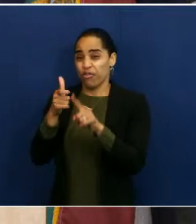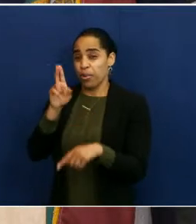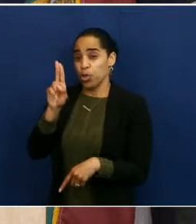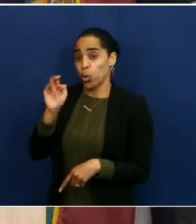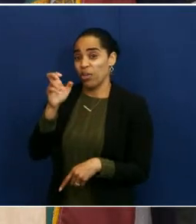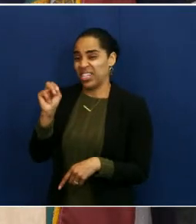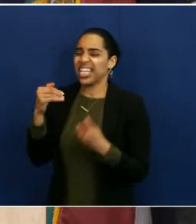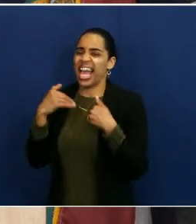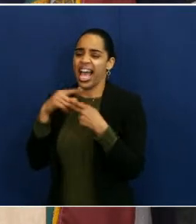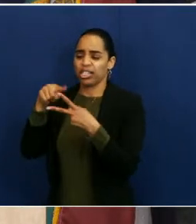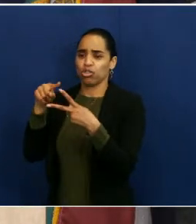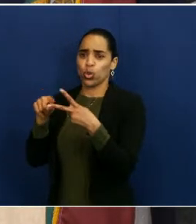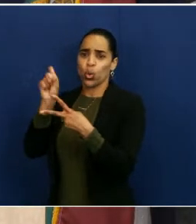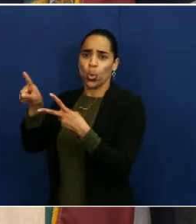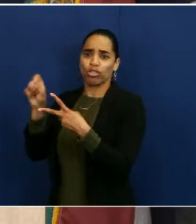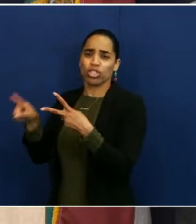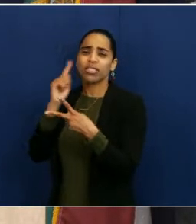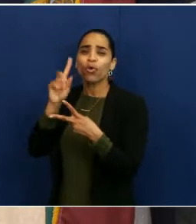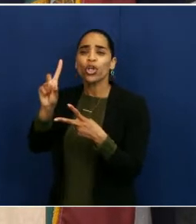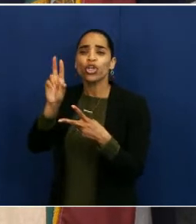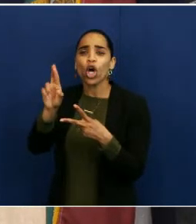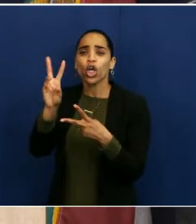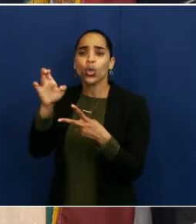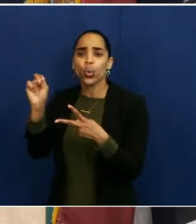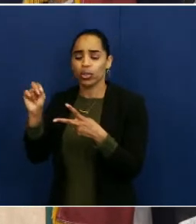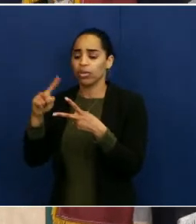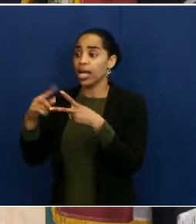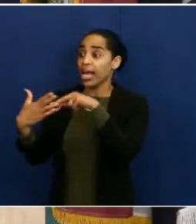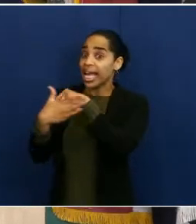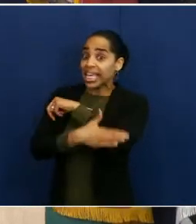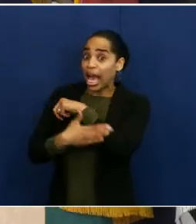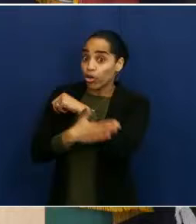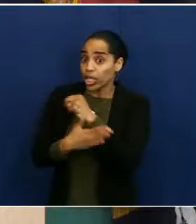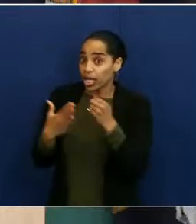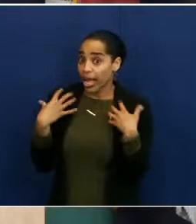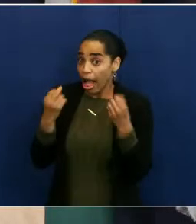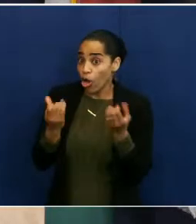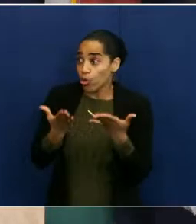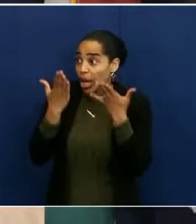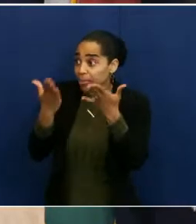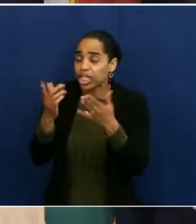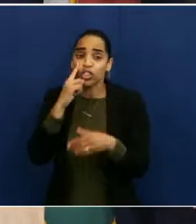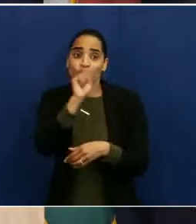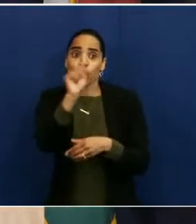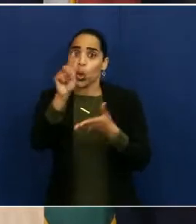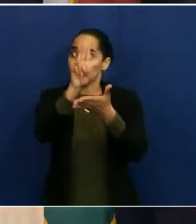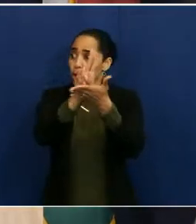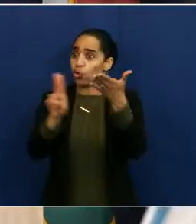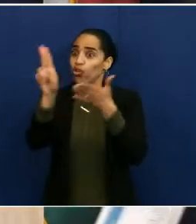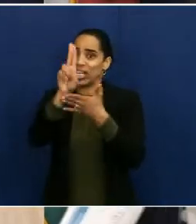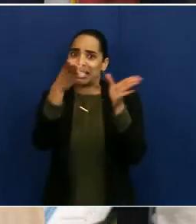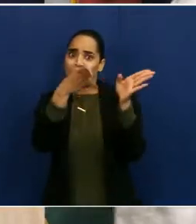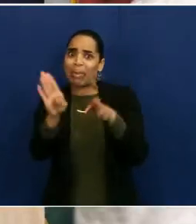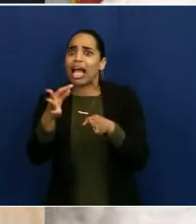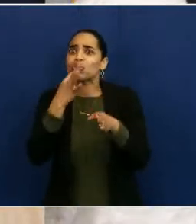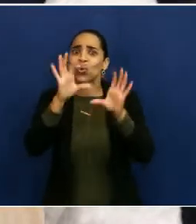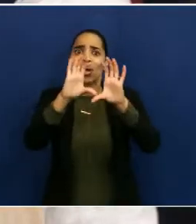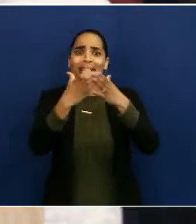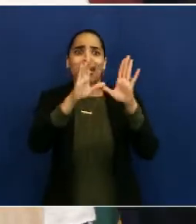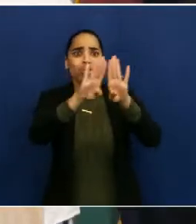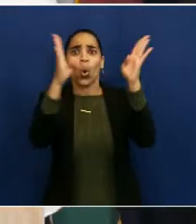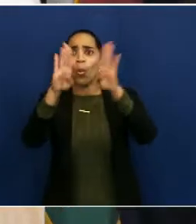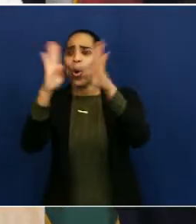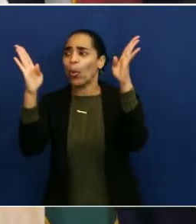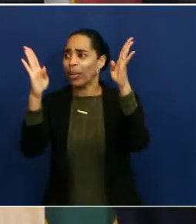has a two-part question for Dr. Wooten. What are the county's health recommendations to universities as they prepare for in-person classes to prevent